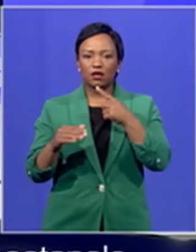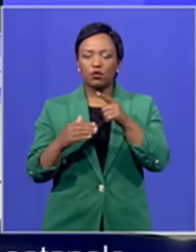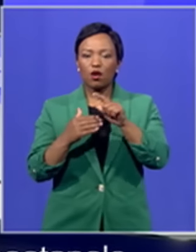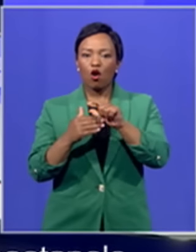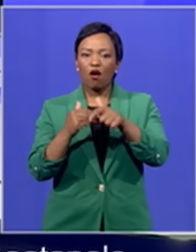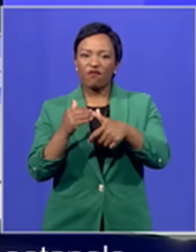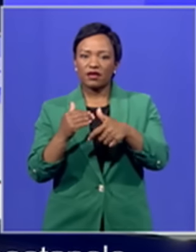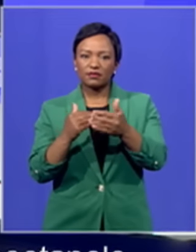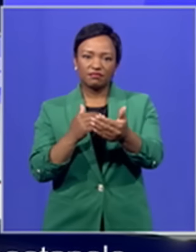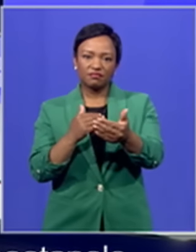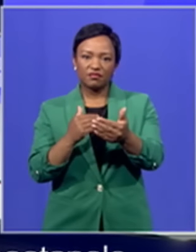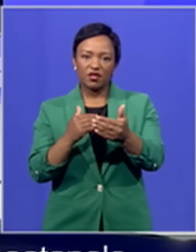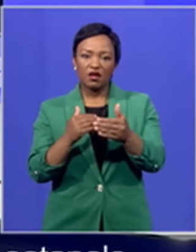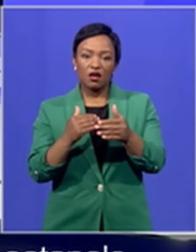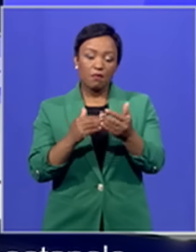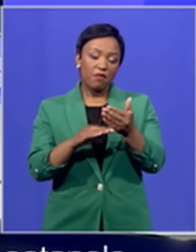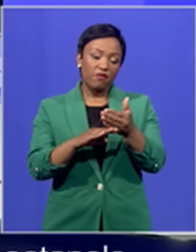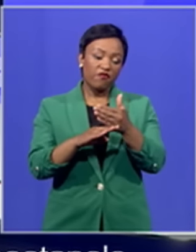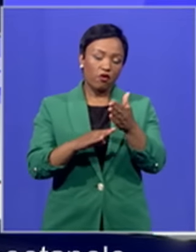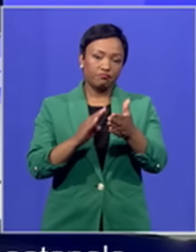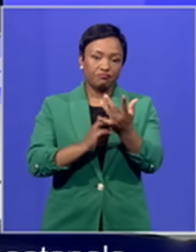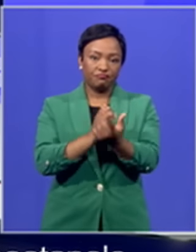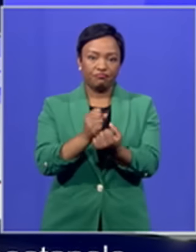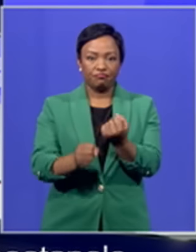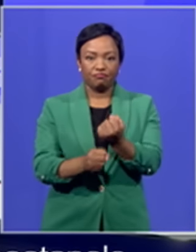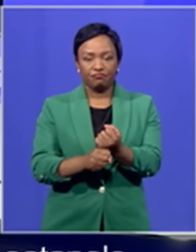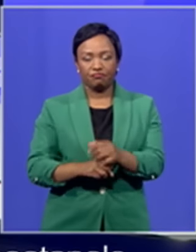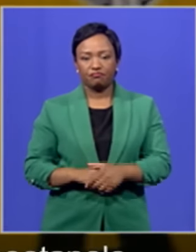diconference tša dilete pejana le nyaga.